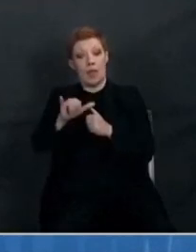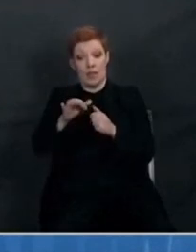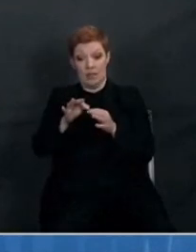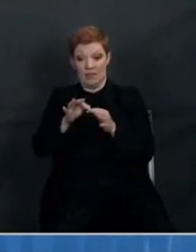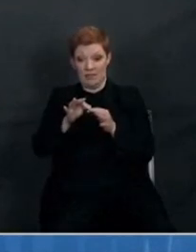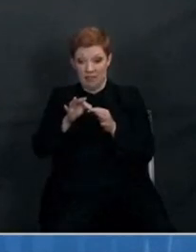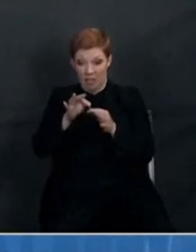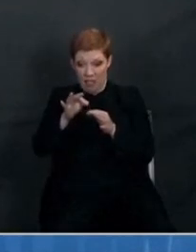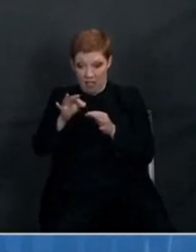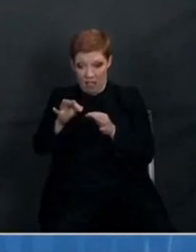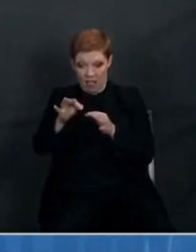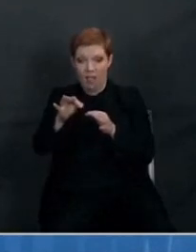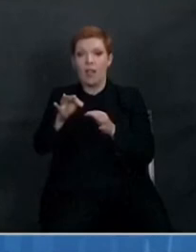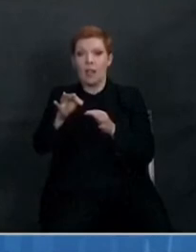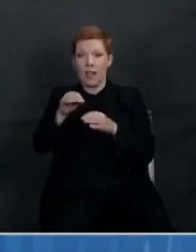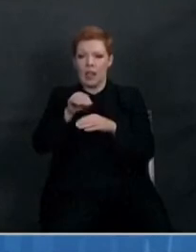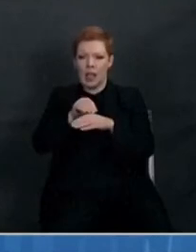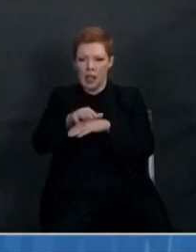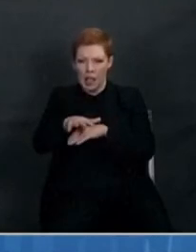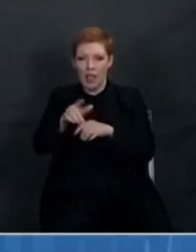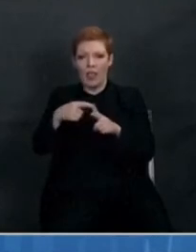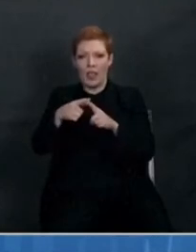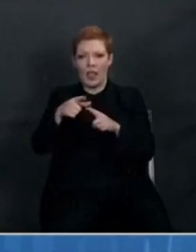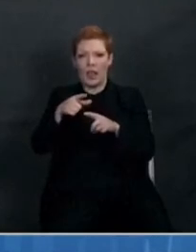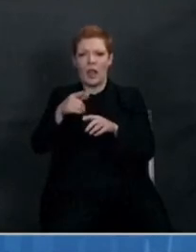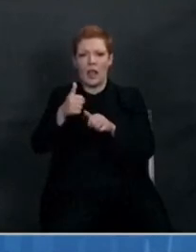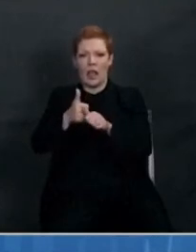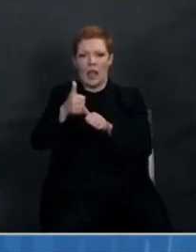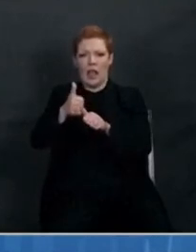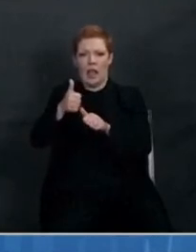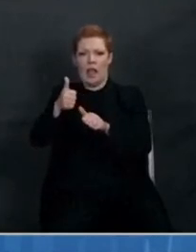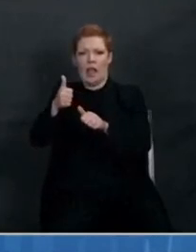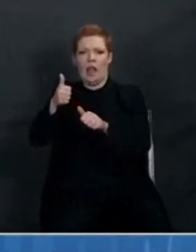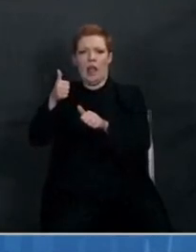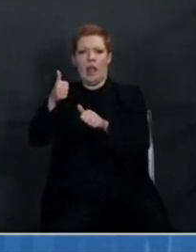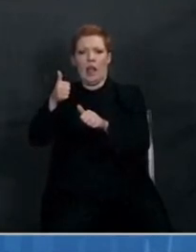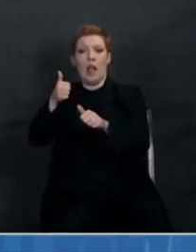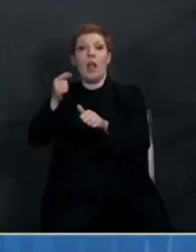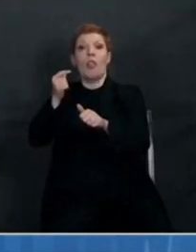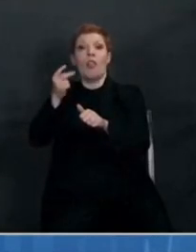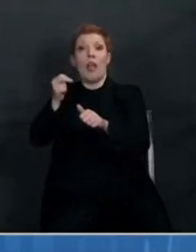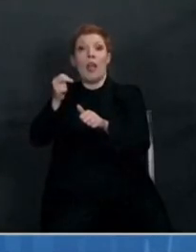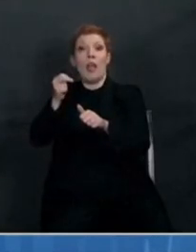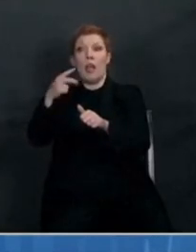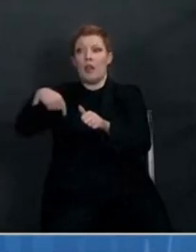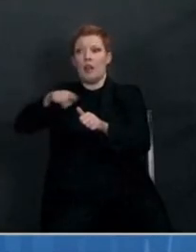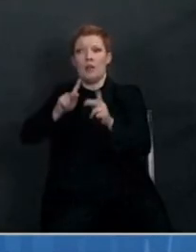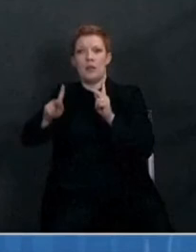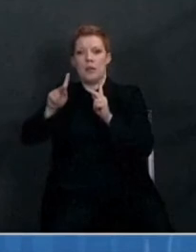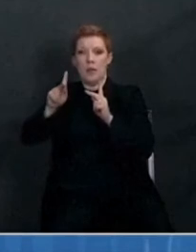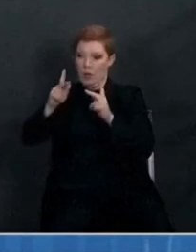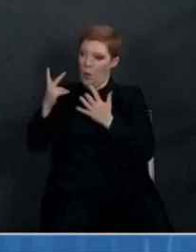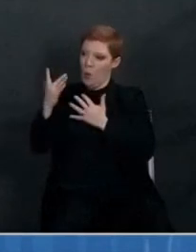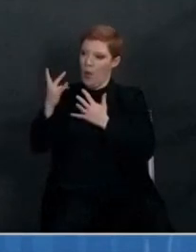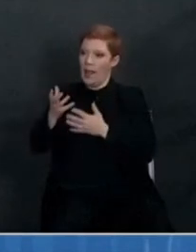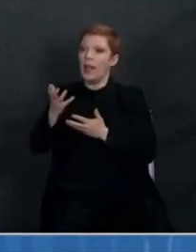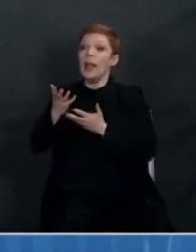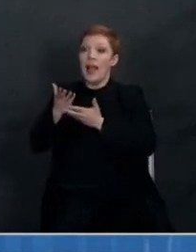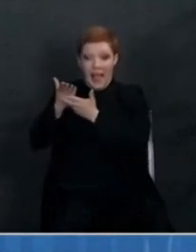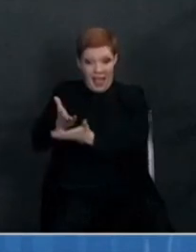doses, but it created a backlog of second doses that have been sitting in states waiting for